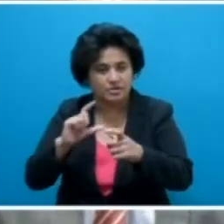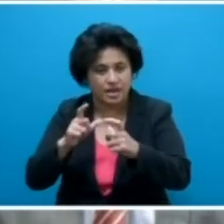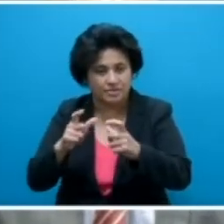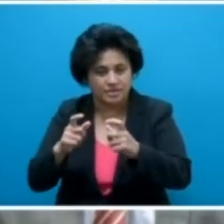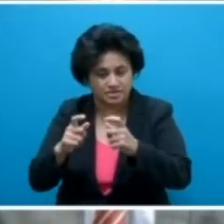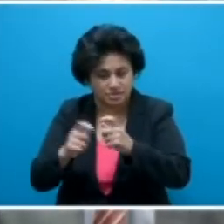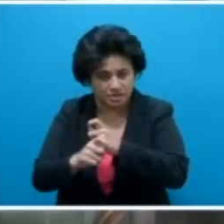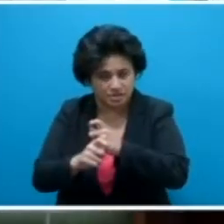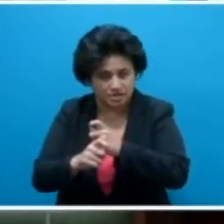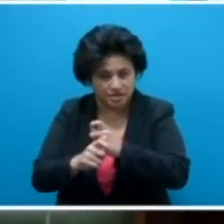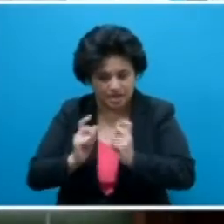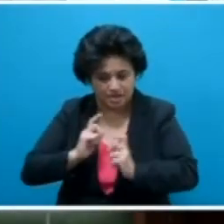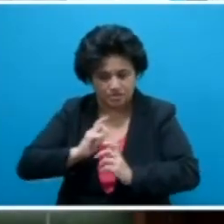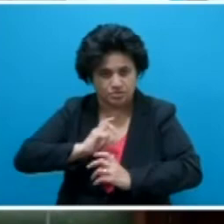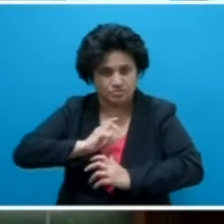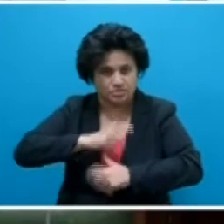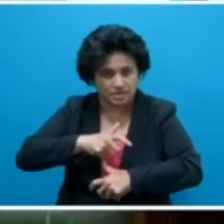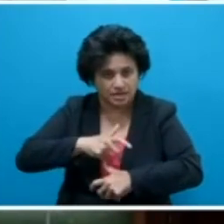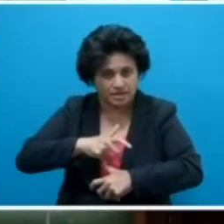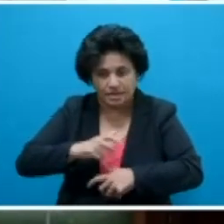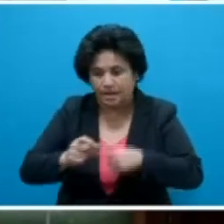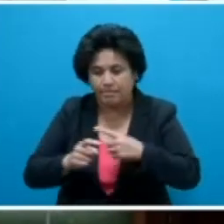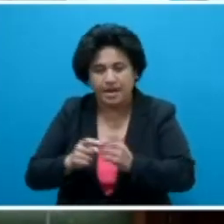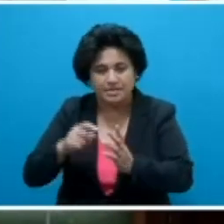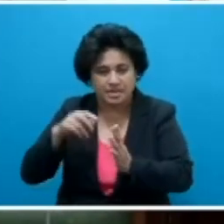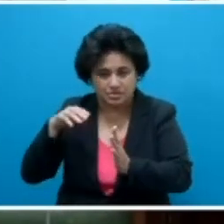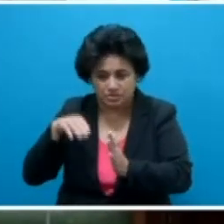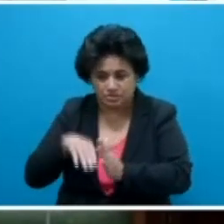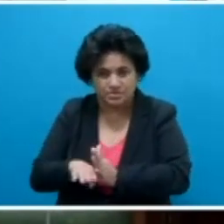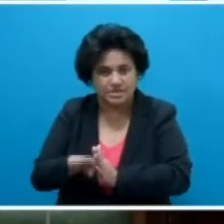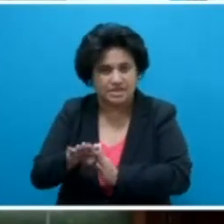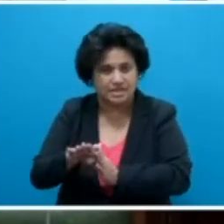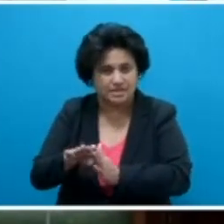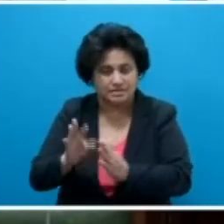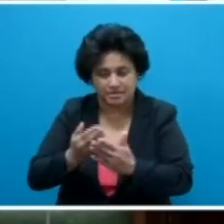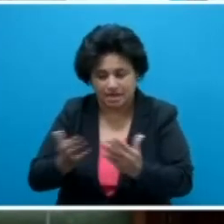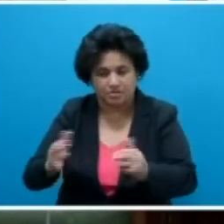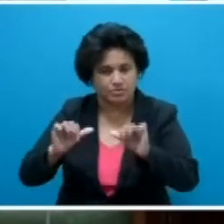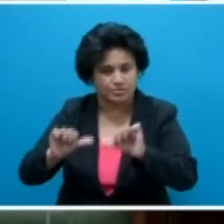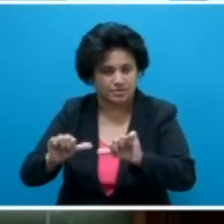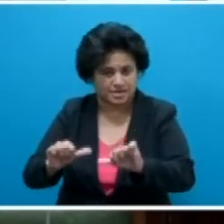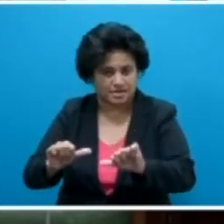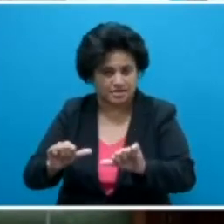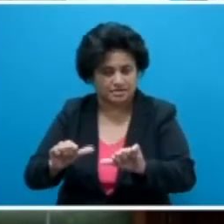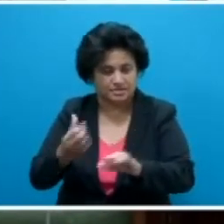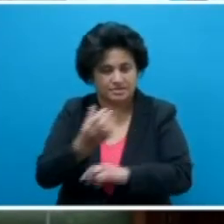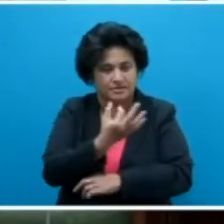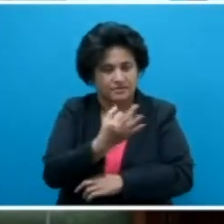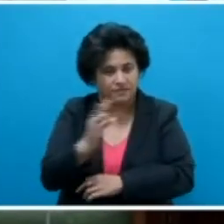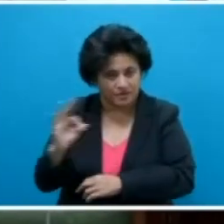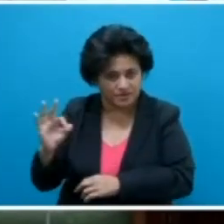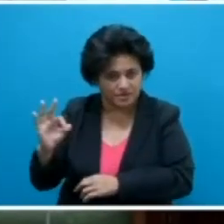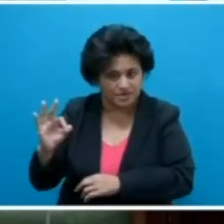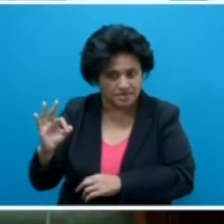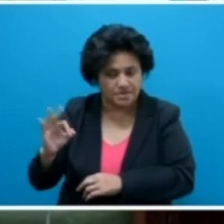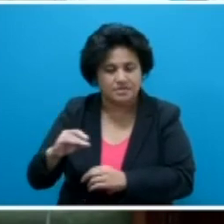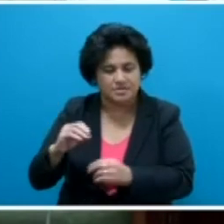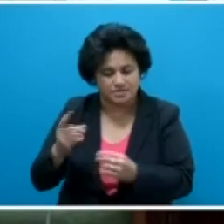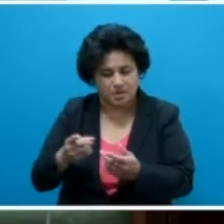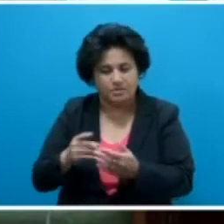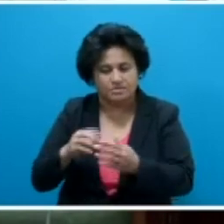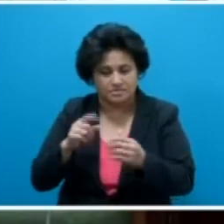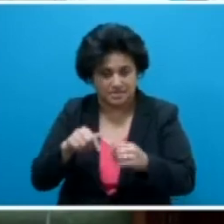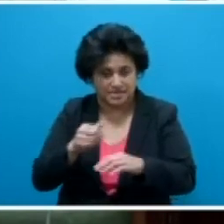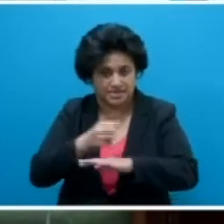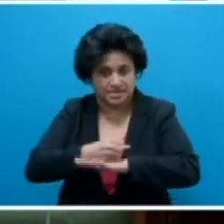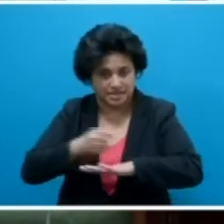to it. I believe that no other sector holds great potential for synergies to achieve both environmental and